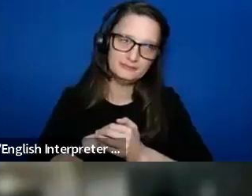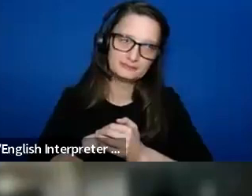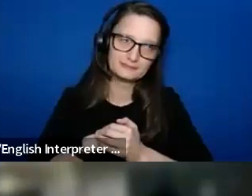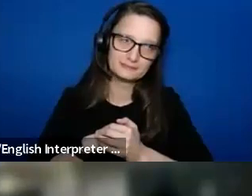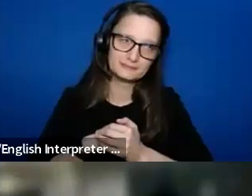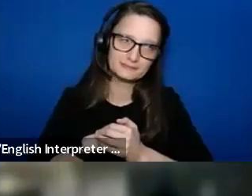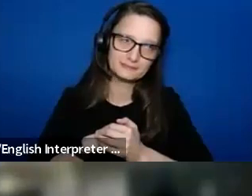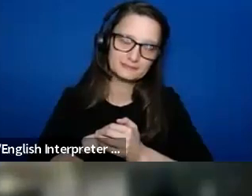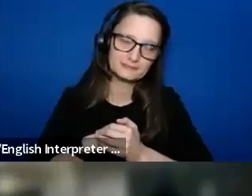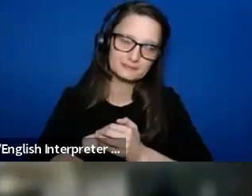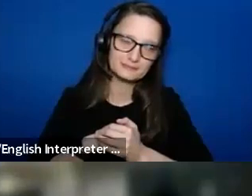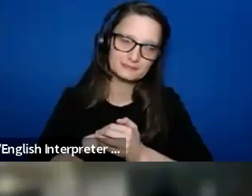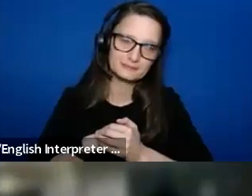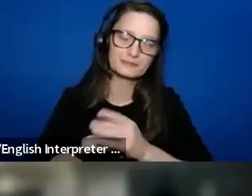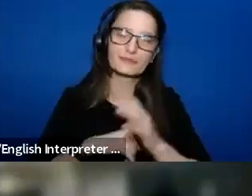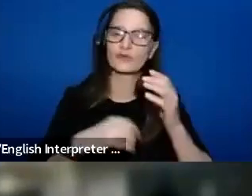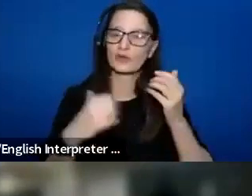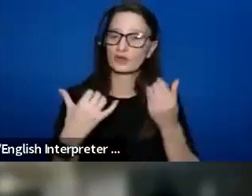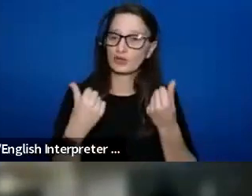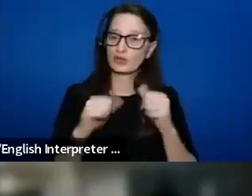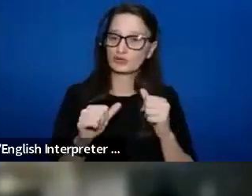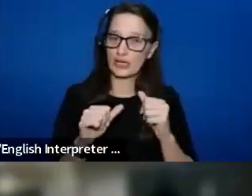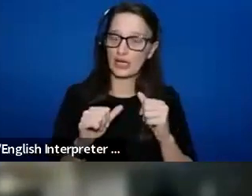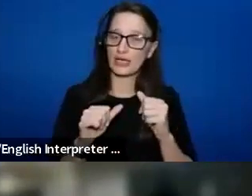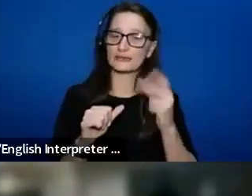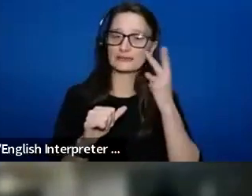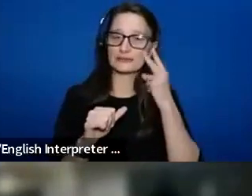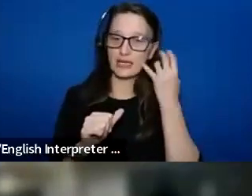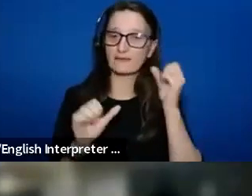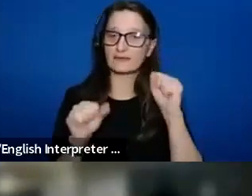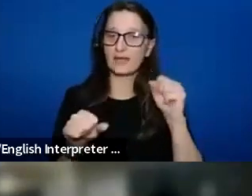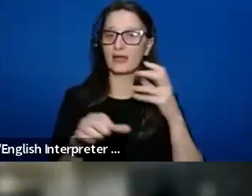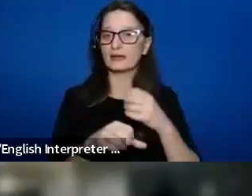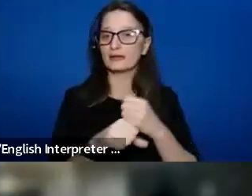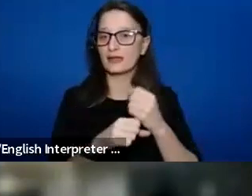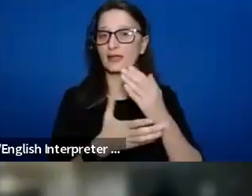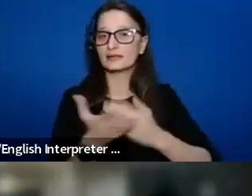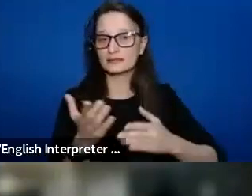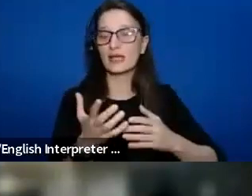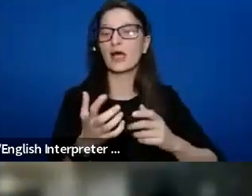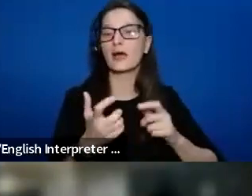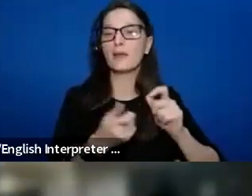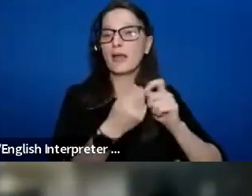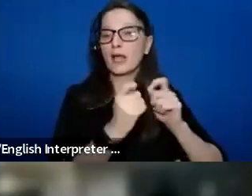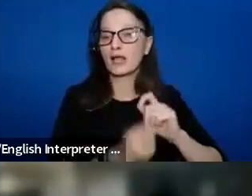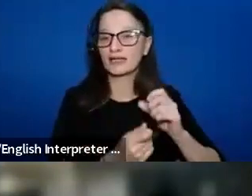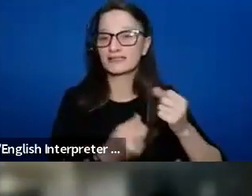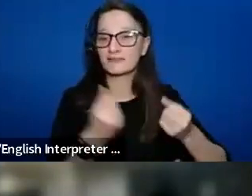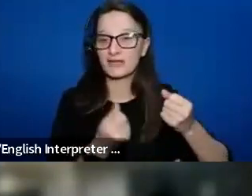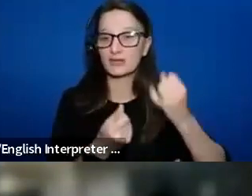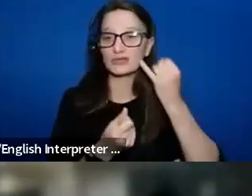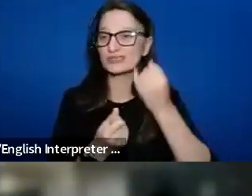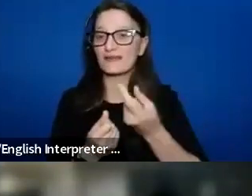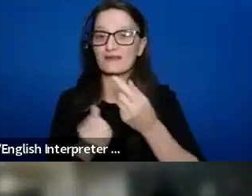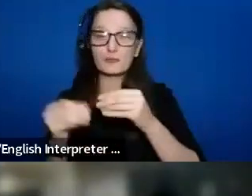try to free up some vehicles if a provider or a group or anybody wanted to gather people to go, and if we